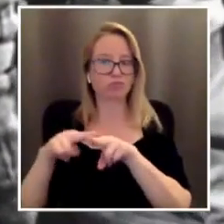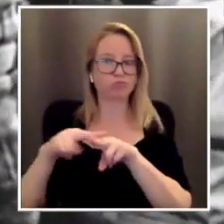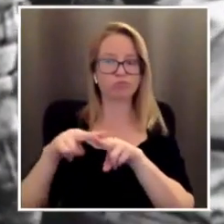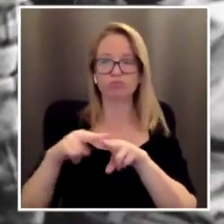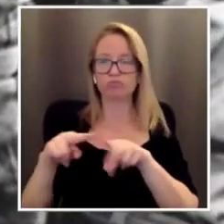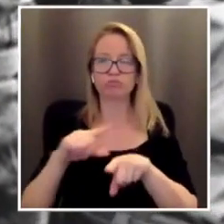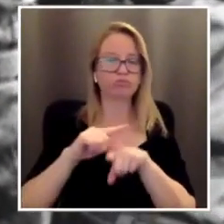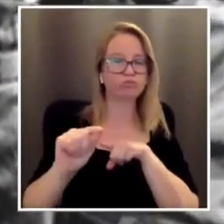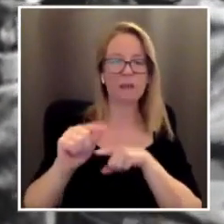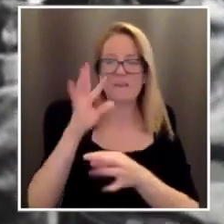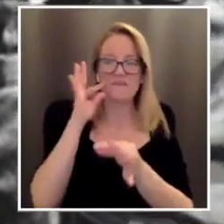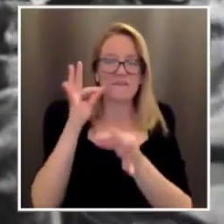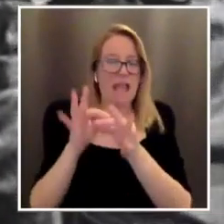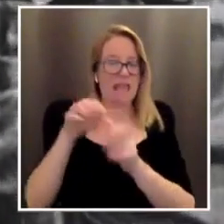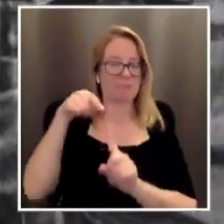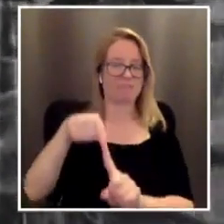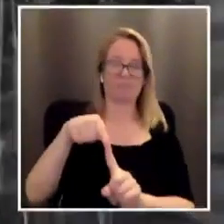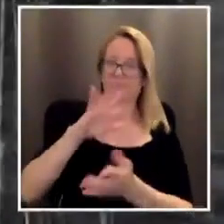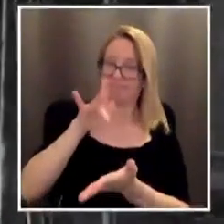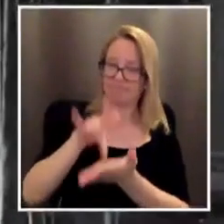Faith is the key.